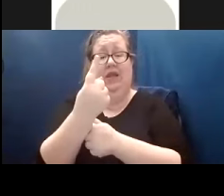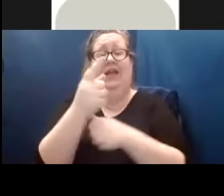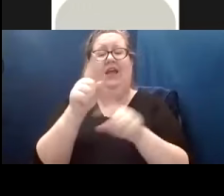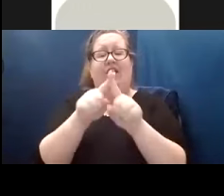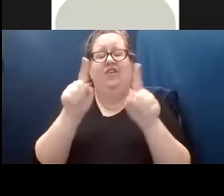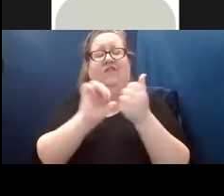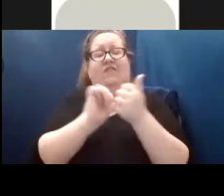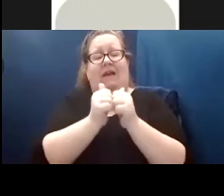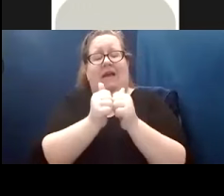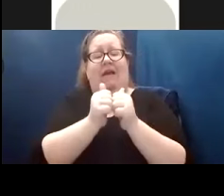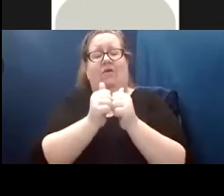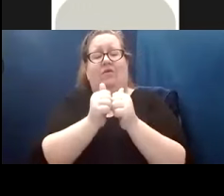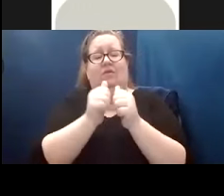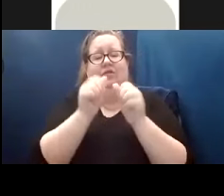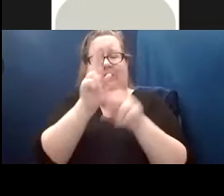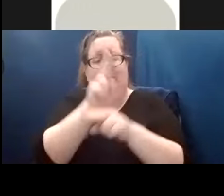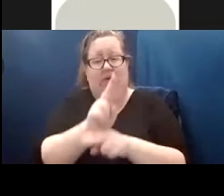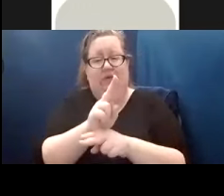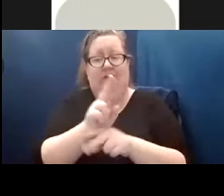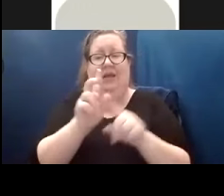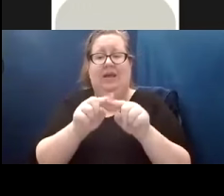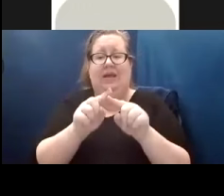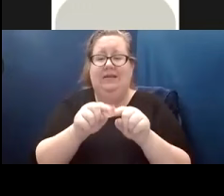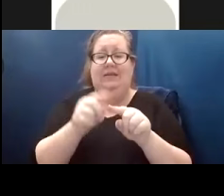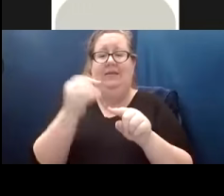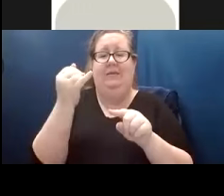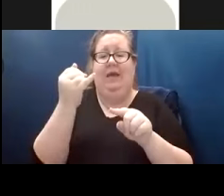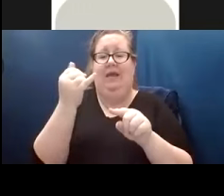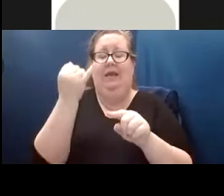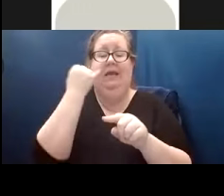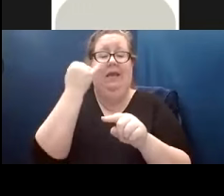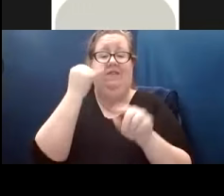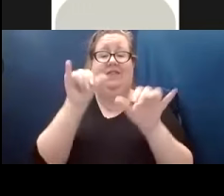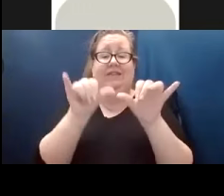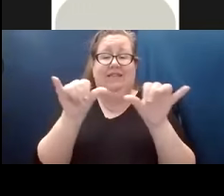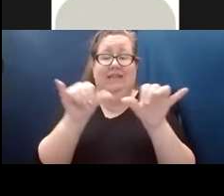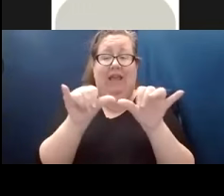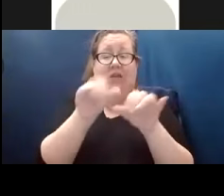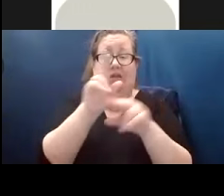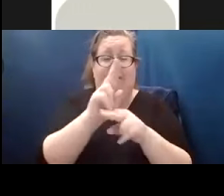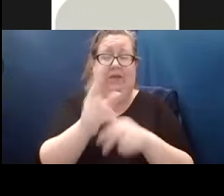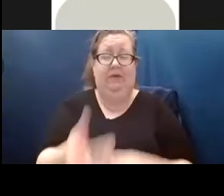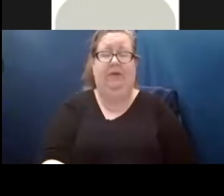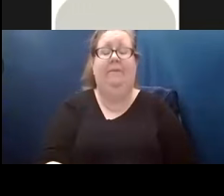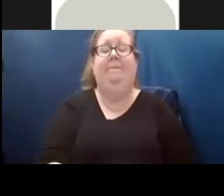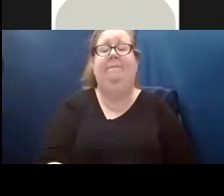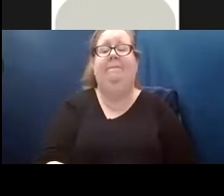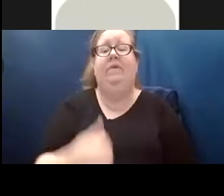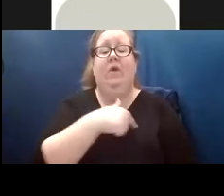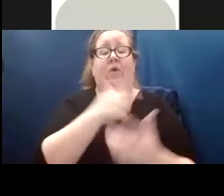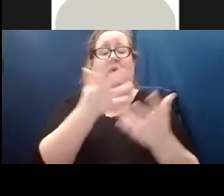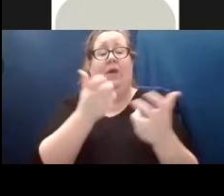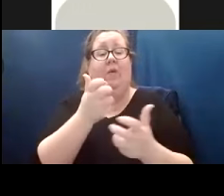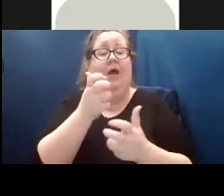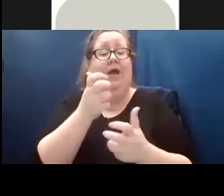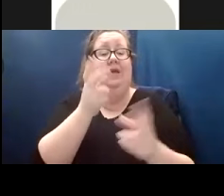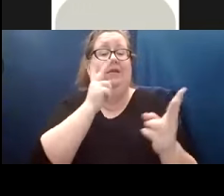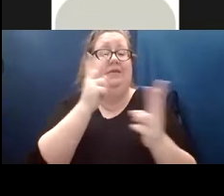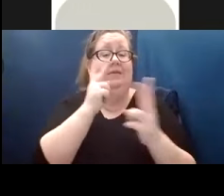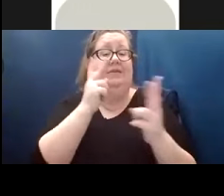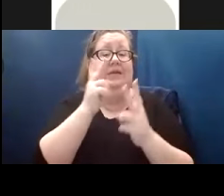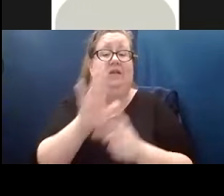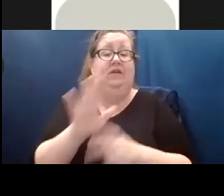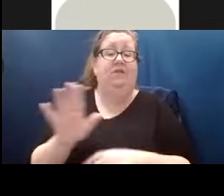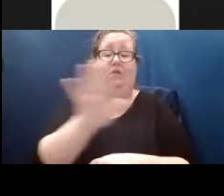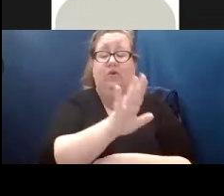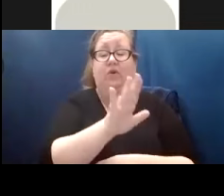be implemented, depending on what is sort of the scale that they're being implemented at. And we want to hear from you, and what we hope you'll